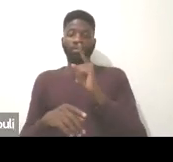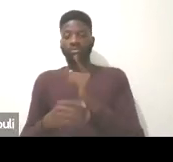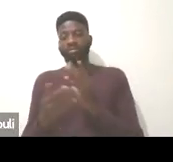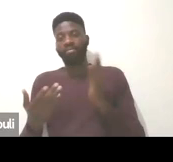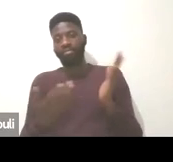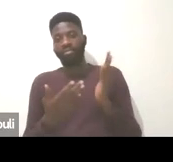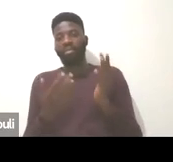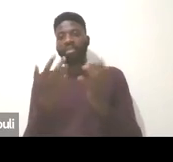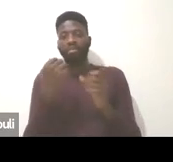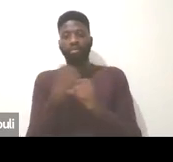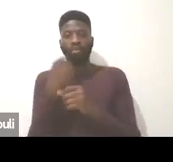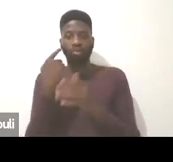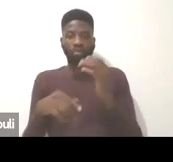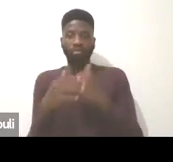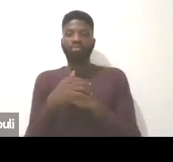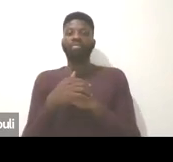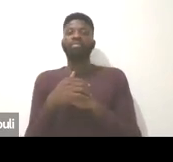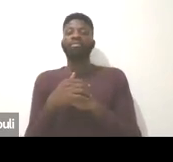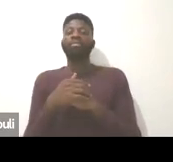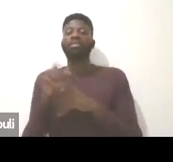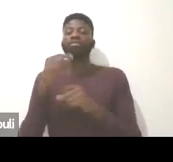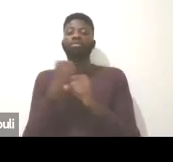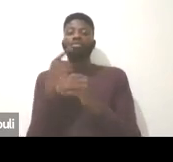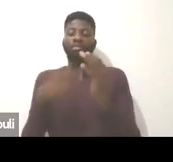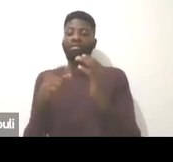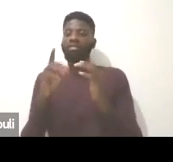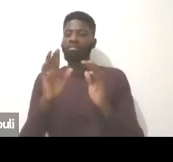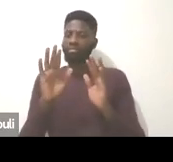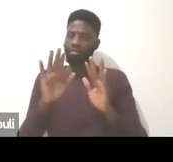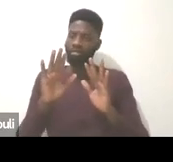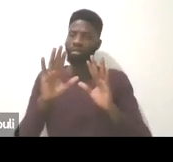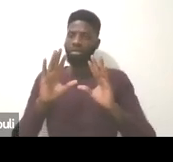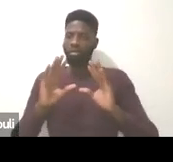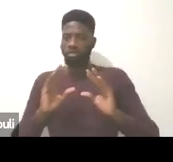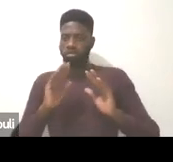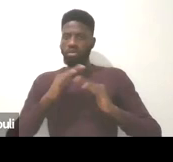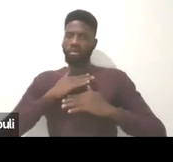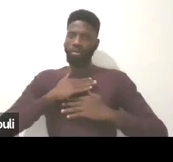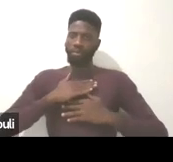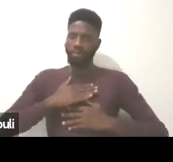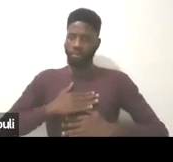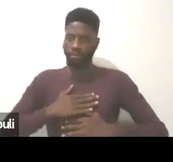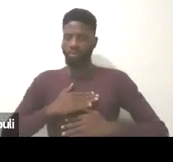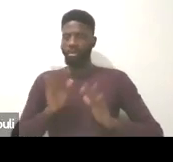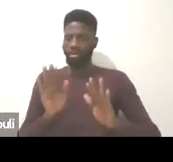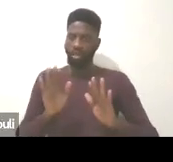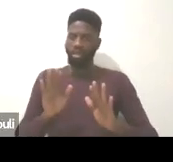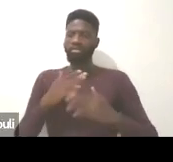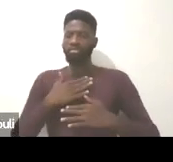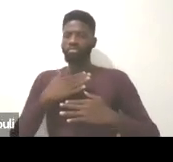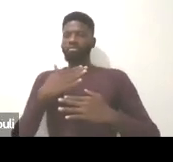you need to do during these kind of stress interviews, compose yourself, just relax, breathe in. You can